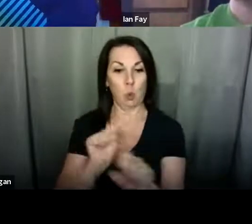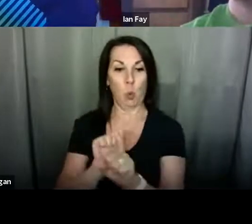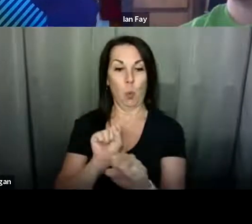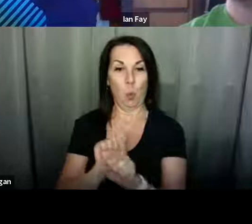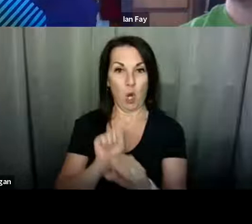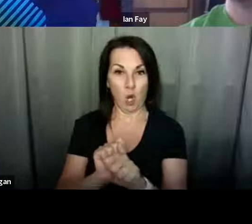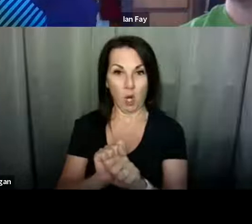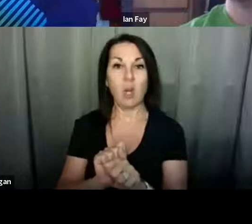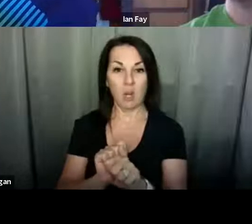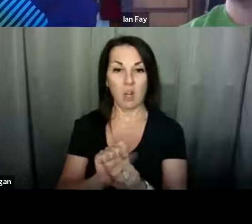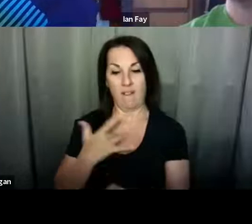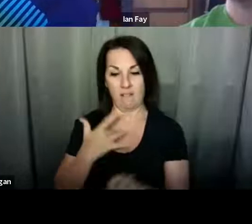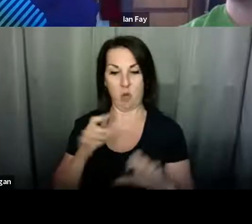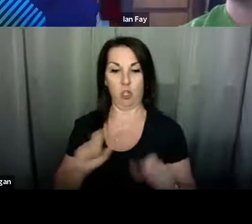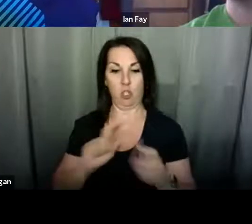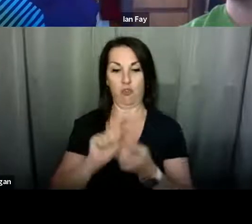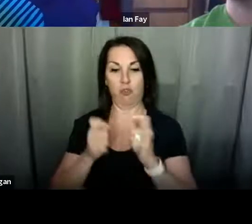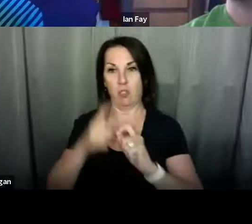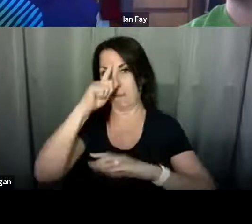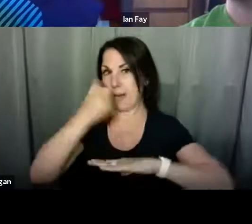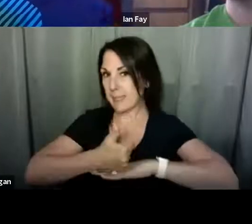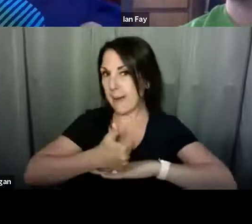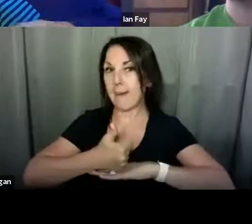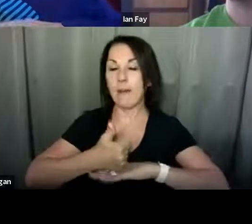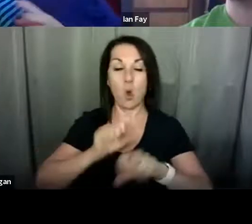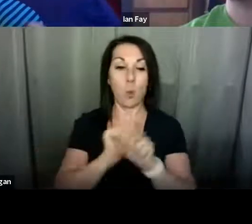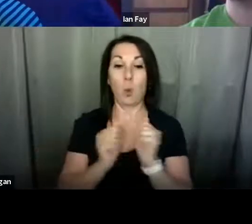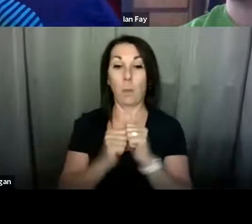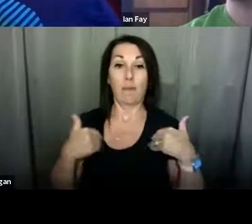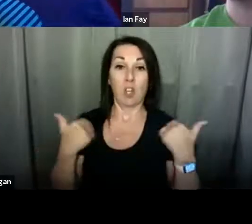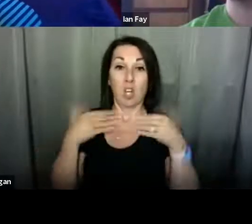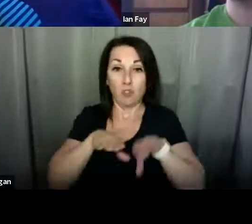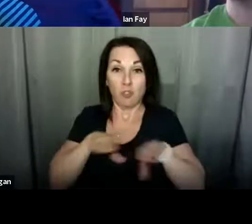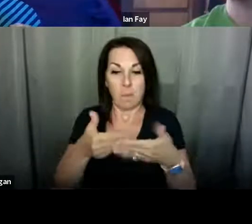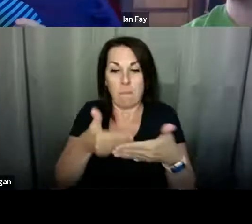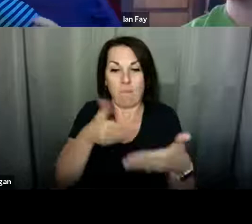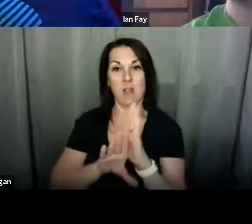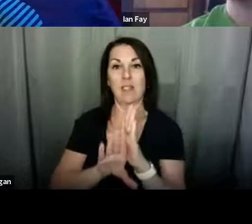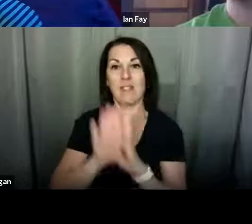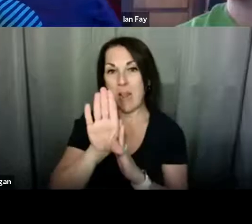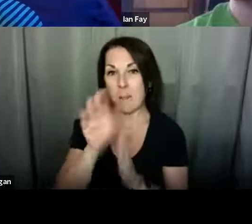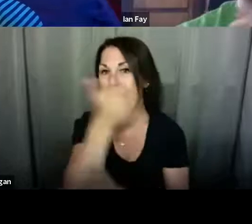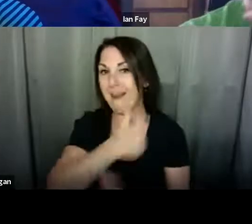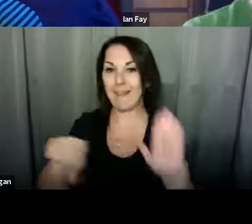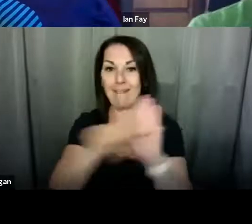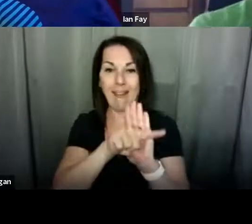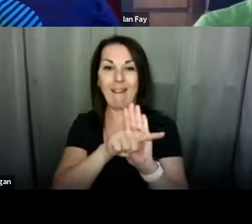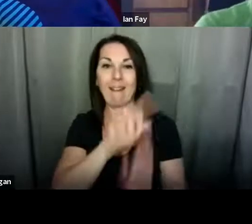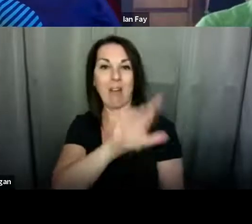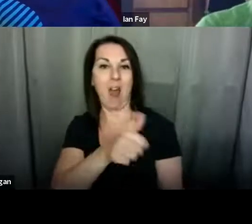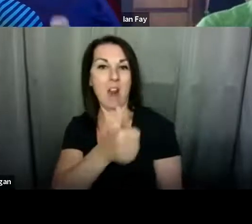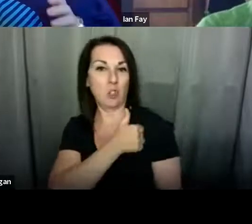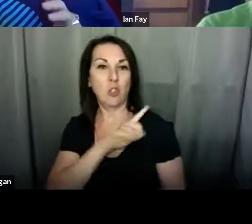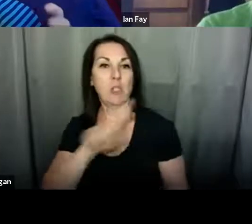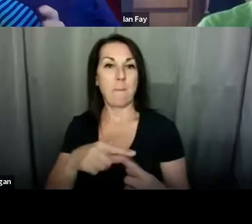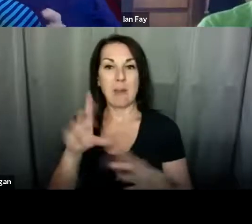that it could change mindsets and working with young kids before they develop any negative attitudes about disability,